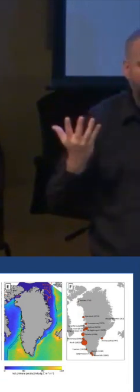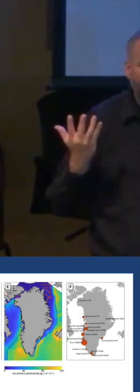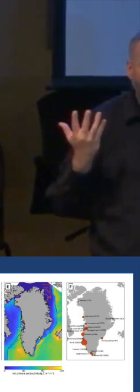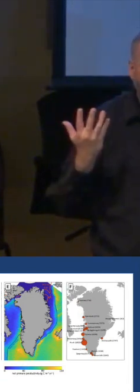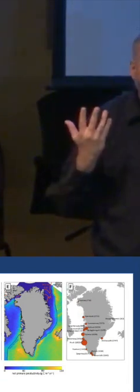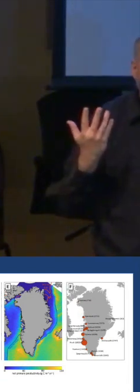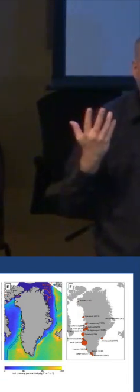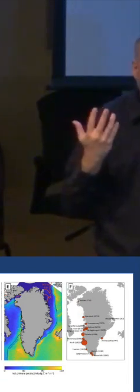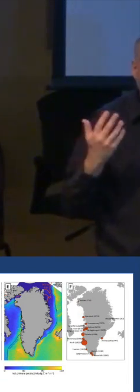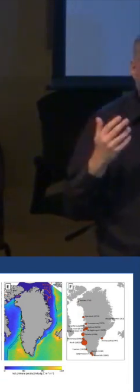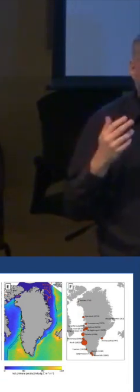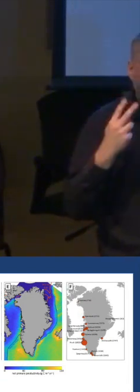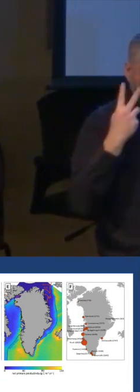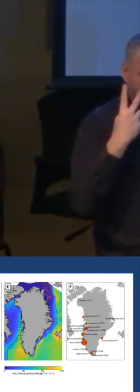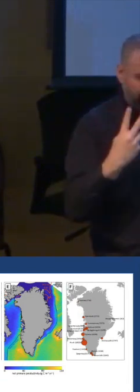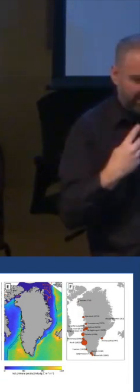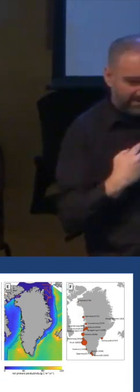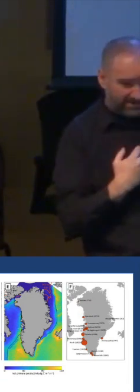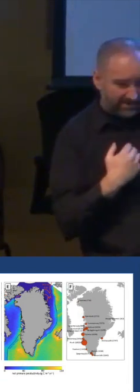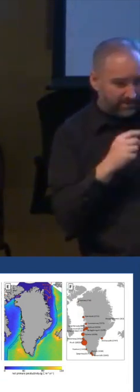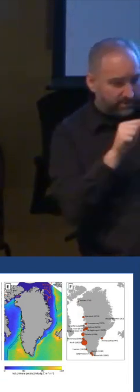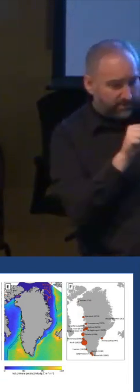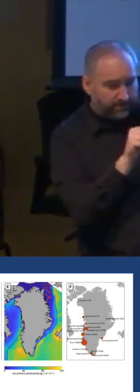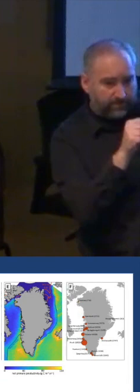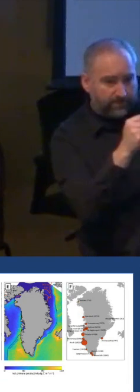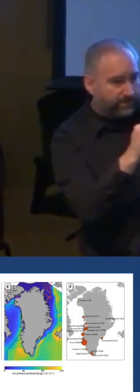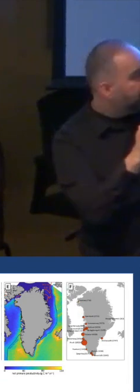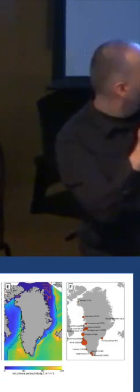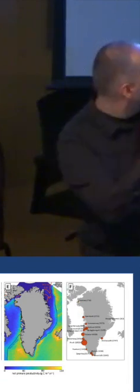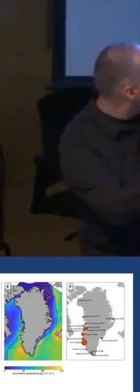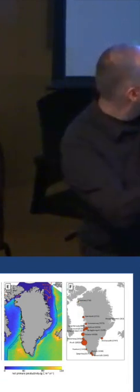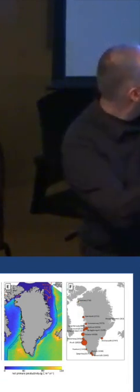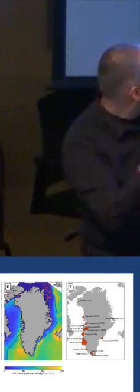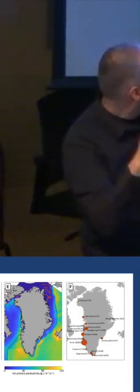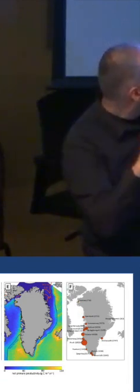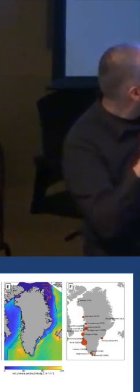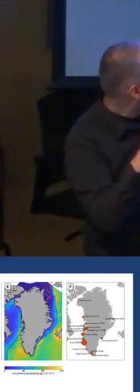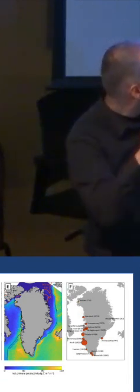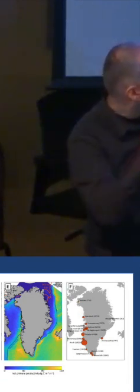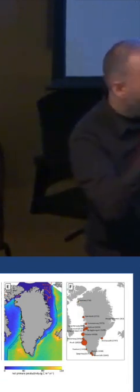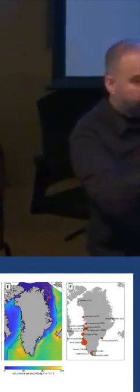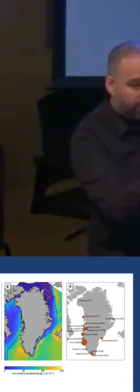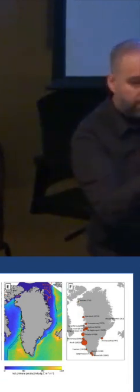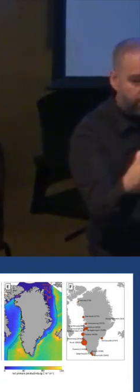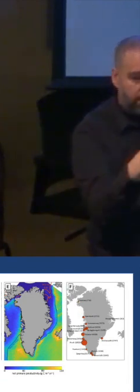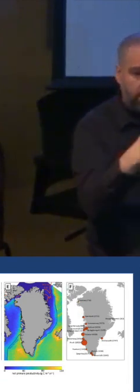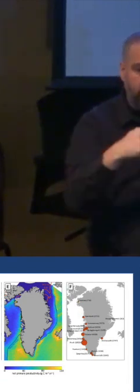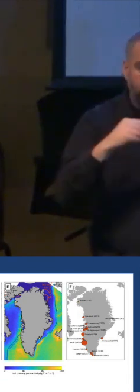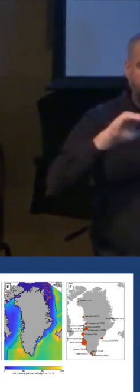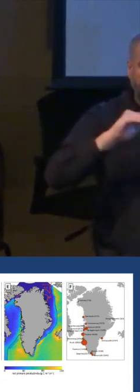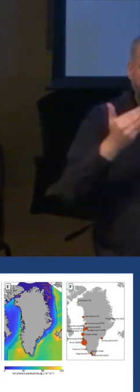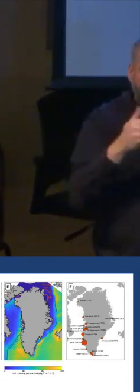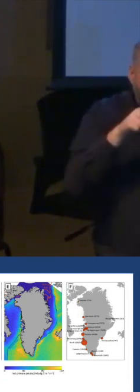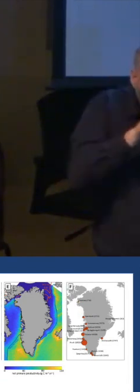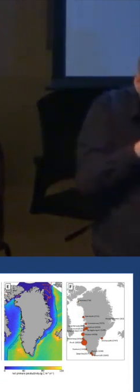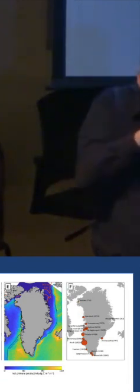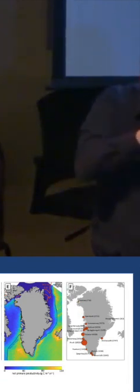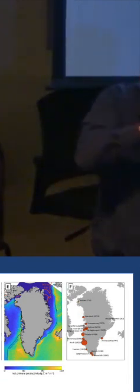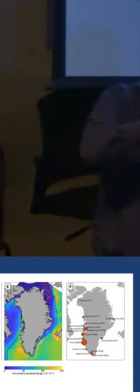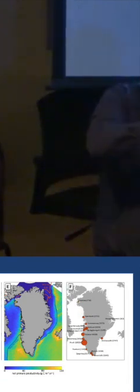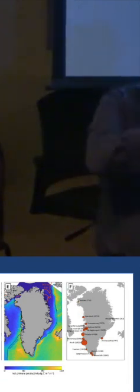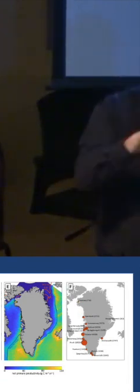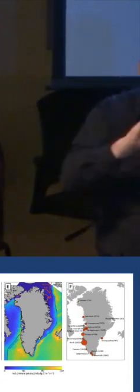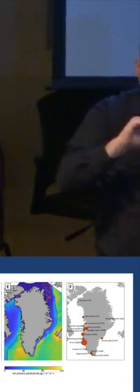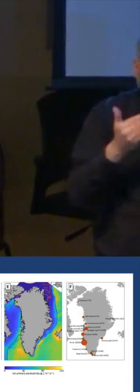see that they're scattered around Greenland, but they're not everywhere. There's very few on the east, where I've been working, because sea ice